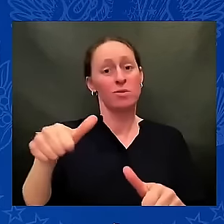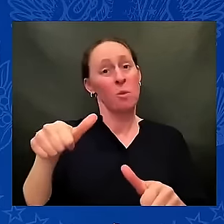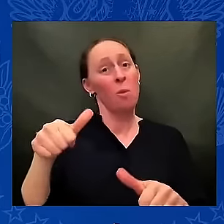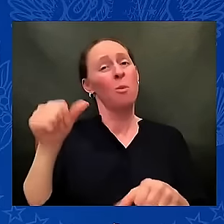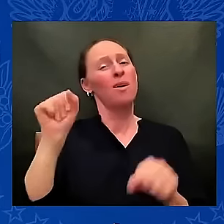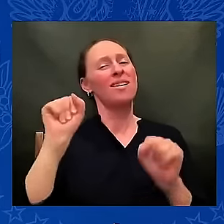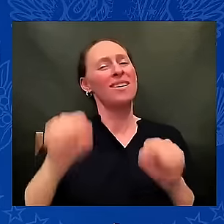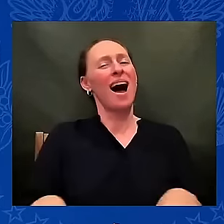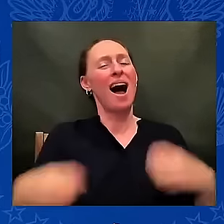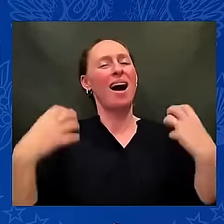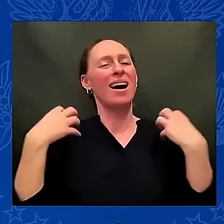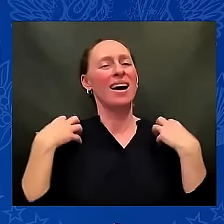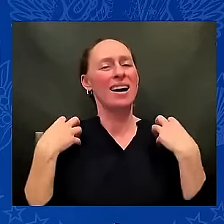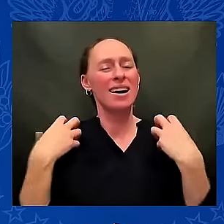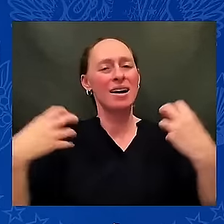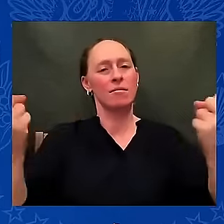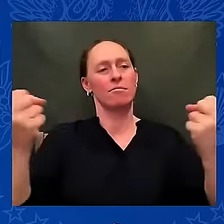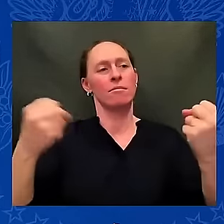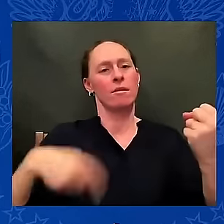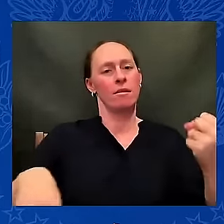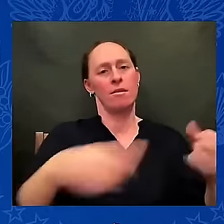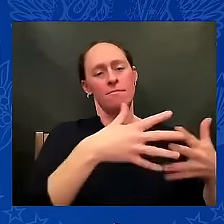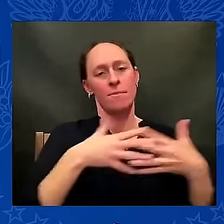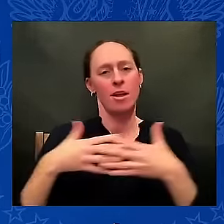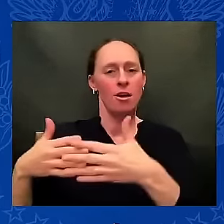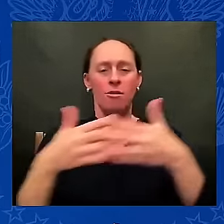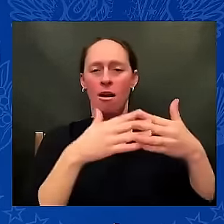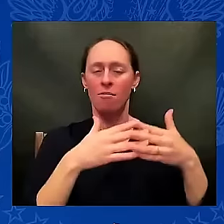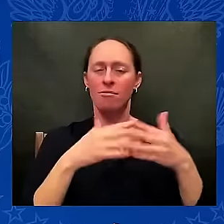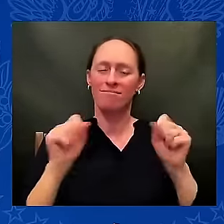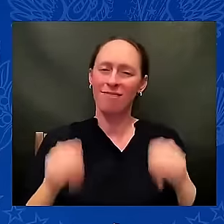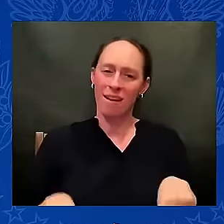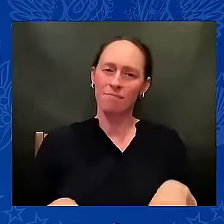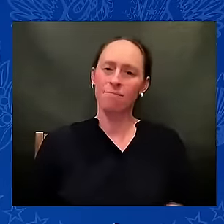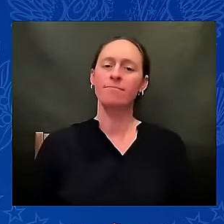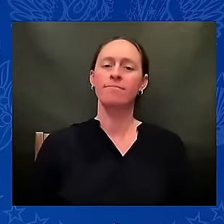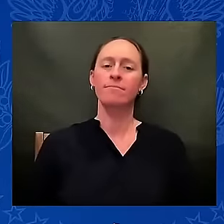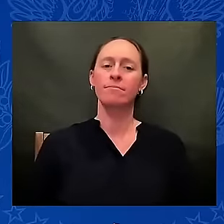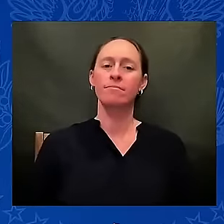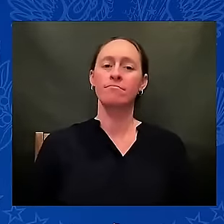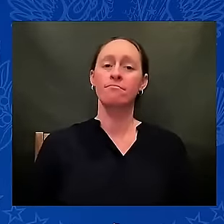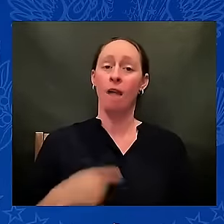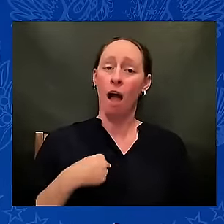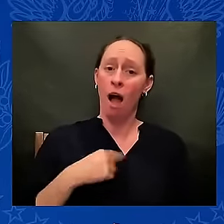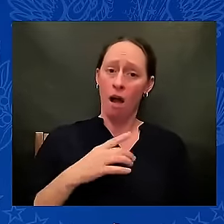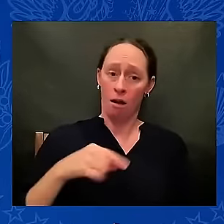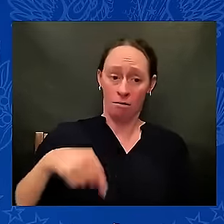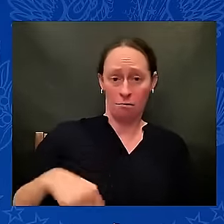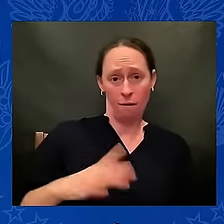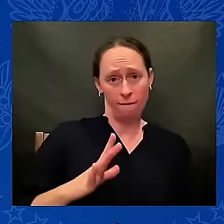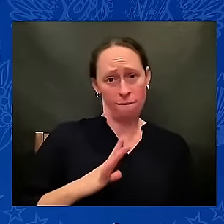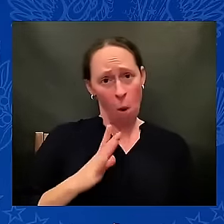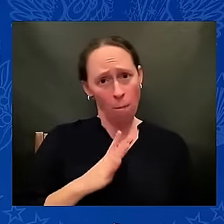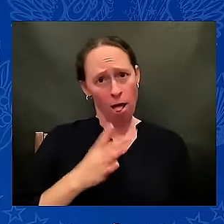formal apology is a culmination of decades of work by so many courageous people, many of whom are here